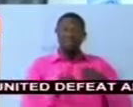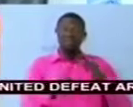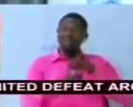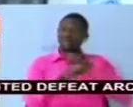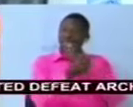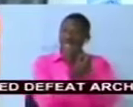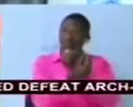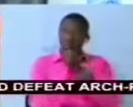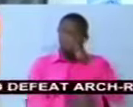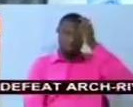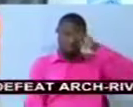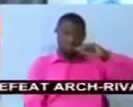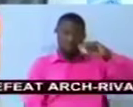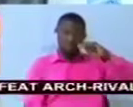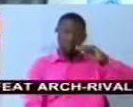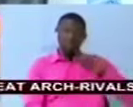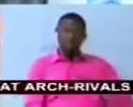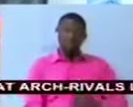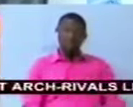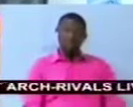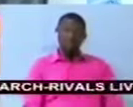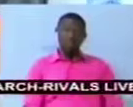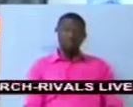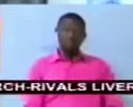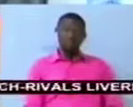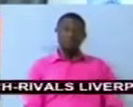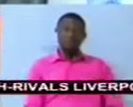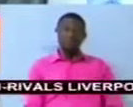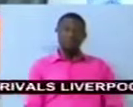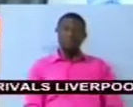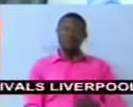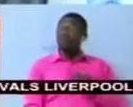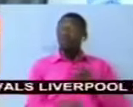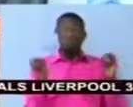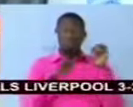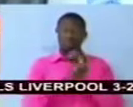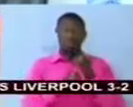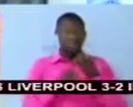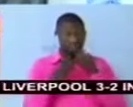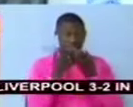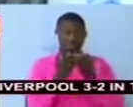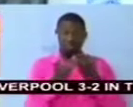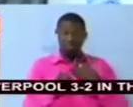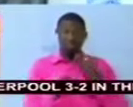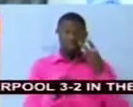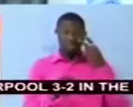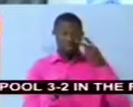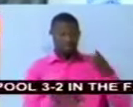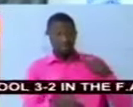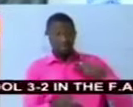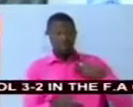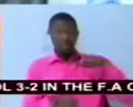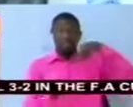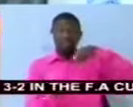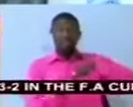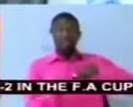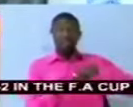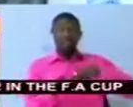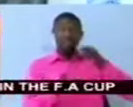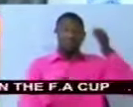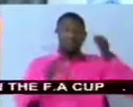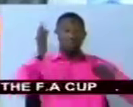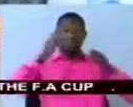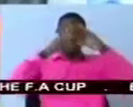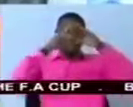police yandula né musna ko gis mu ngi taw court house nobody can tell you that you have ever seen me in the courthouse kendula ne mako